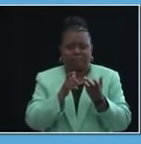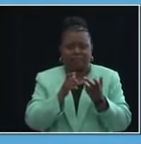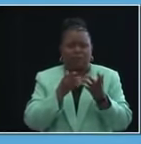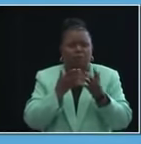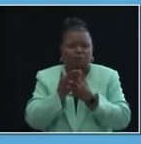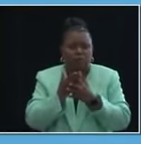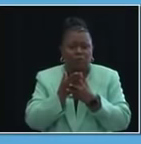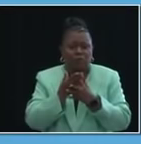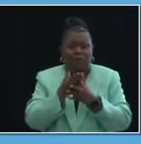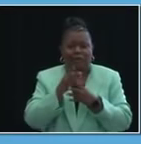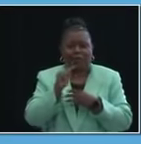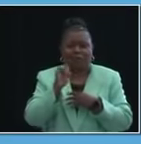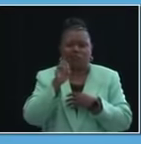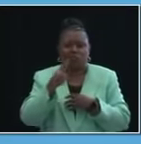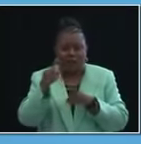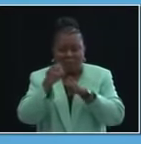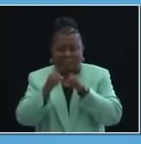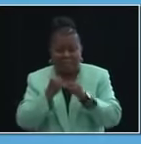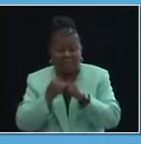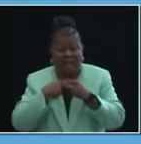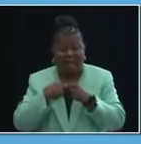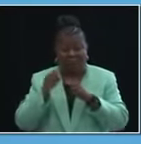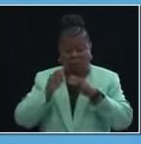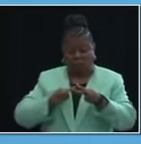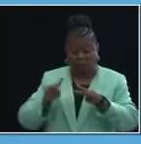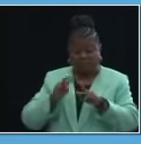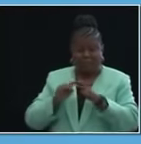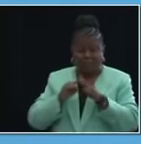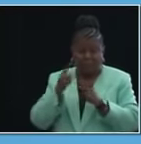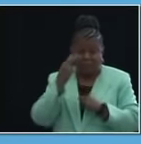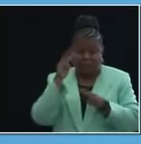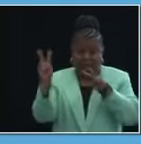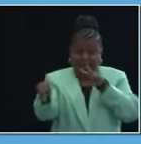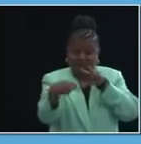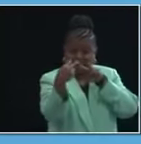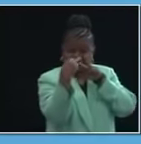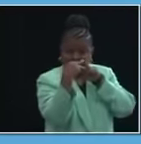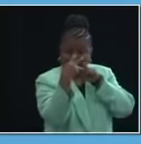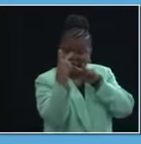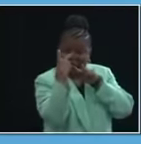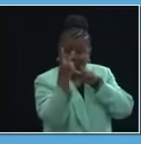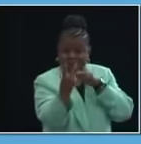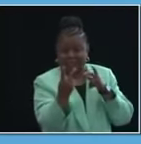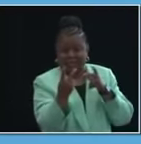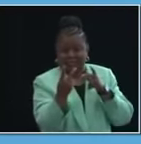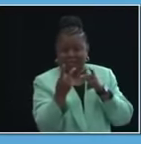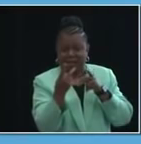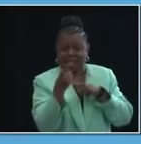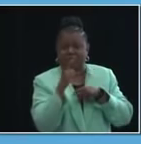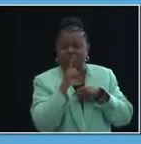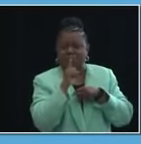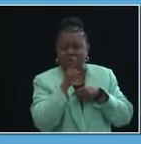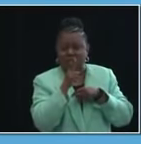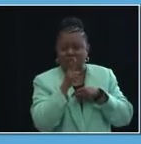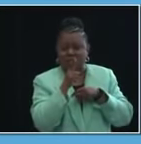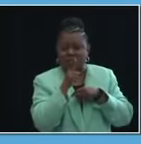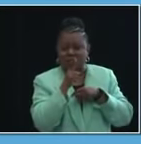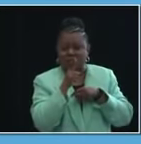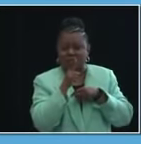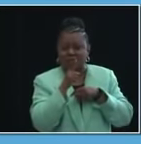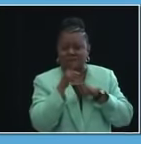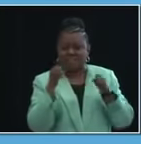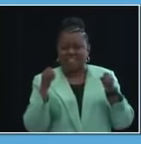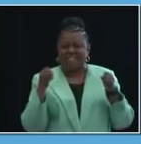through the Trump years, having to look into people's eyes and see the real, palatable